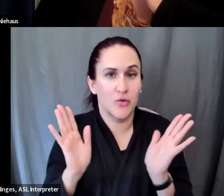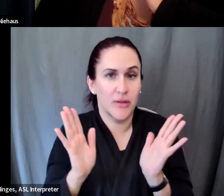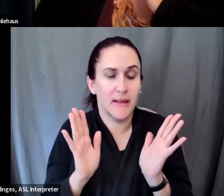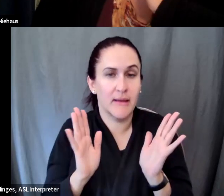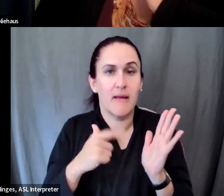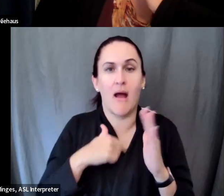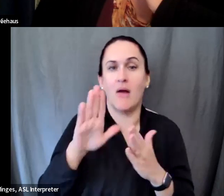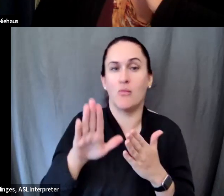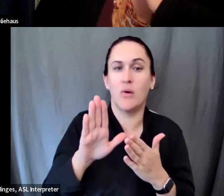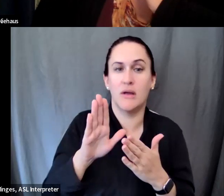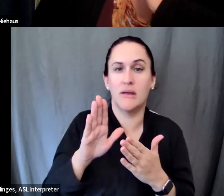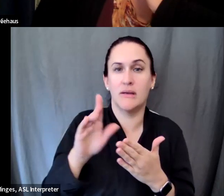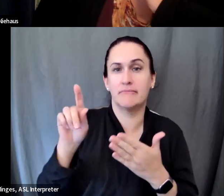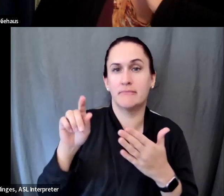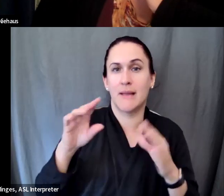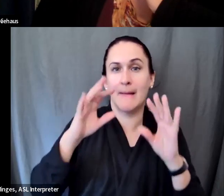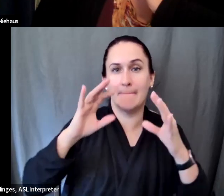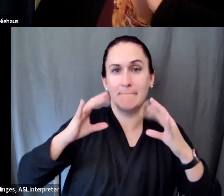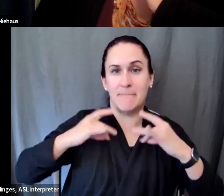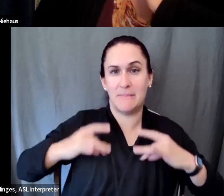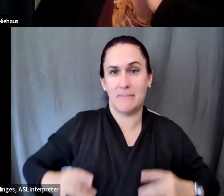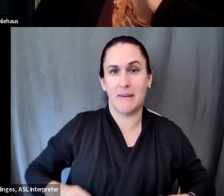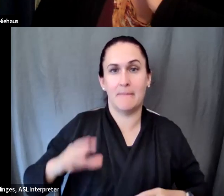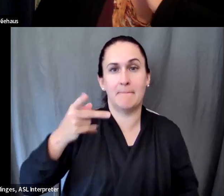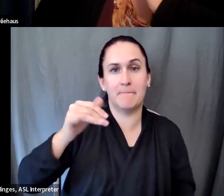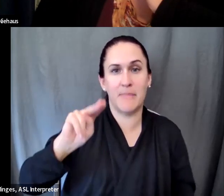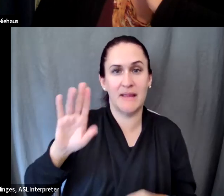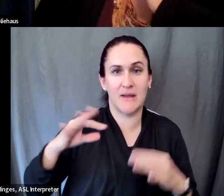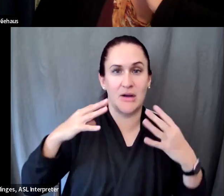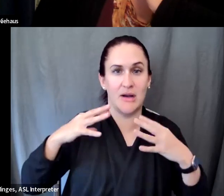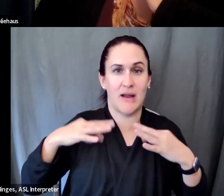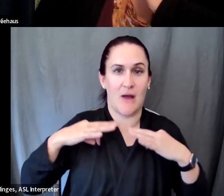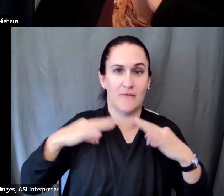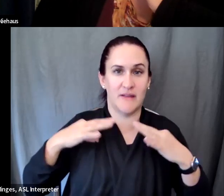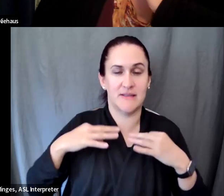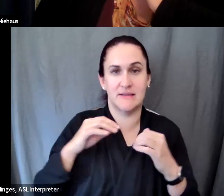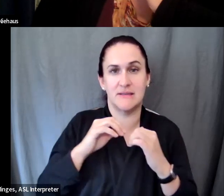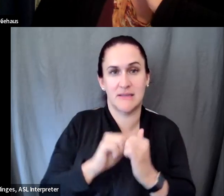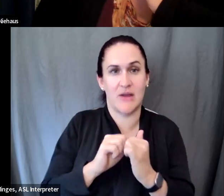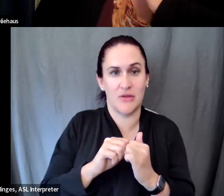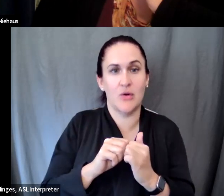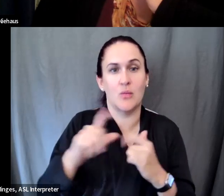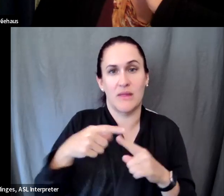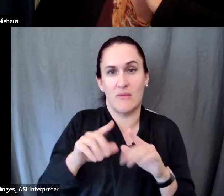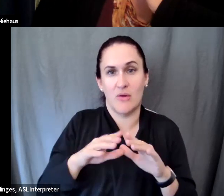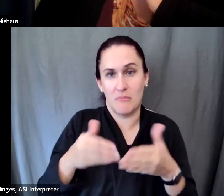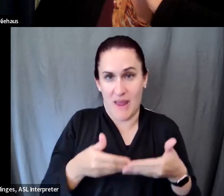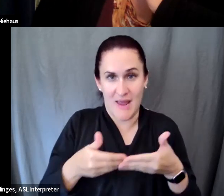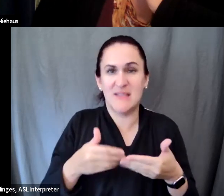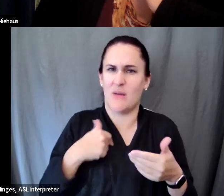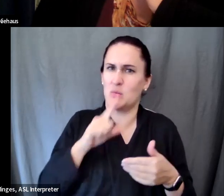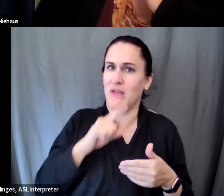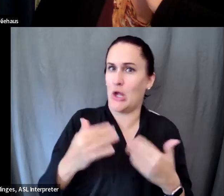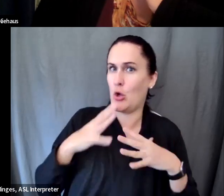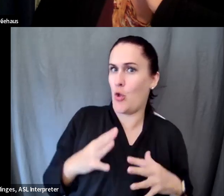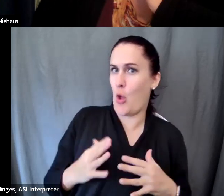I would pen their outfits together when they were babies. I was pretty clothes conscious as a mom because I wanted them